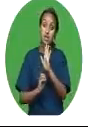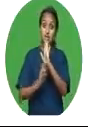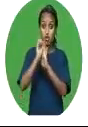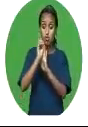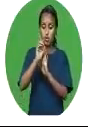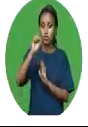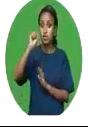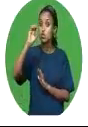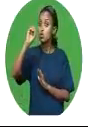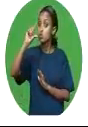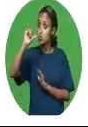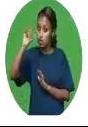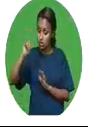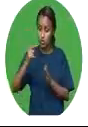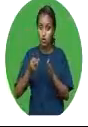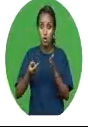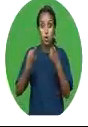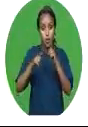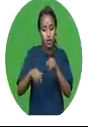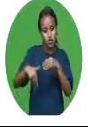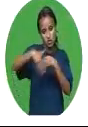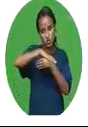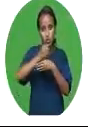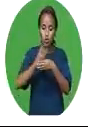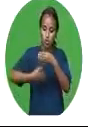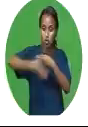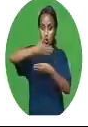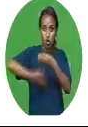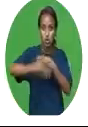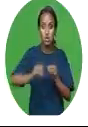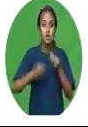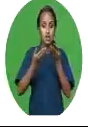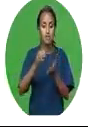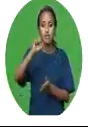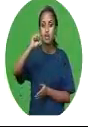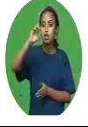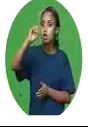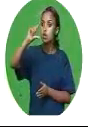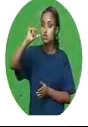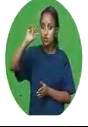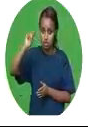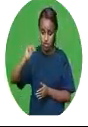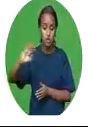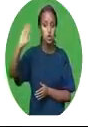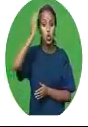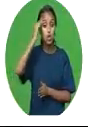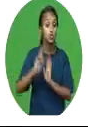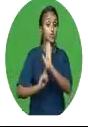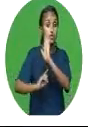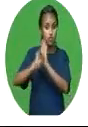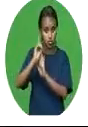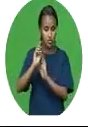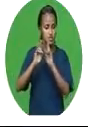Development of the solid, when folded or rolled, gives the solid. Knowledge of development